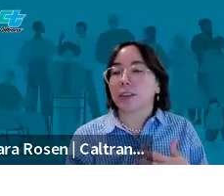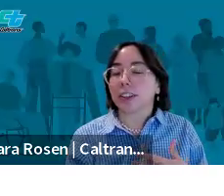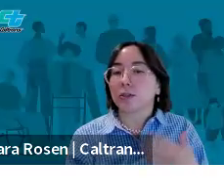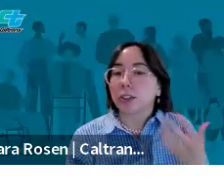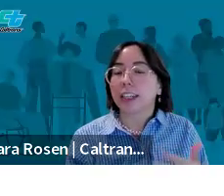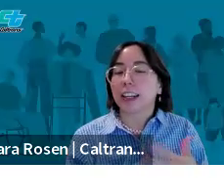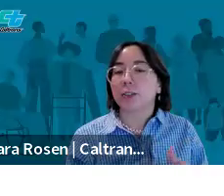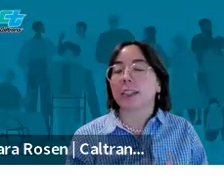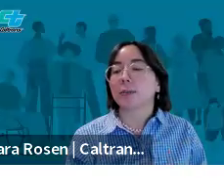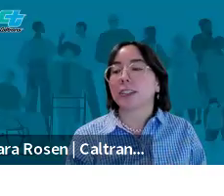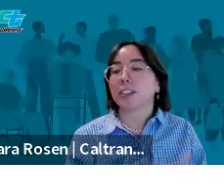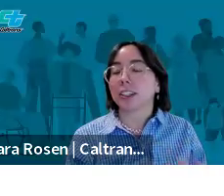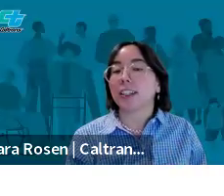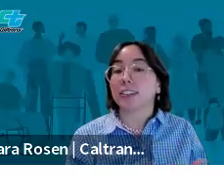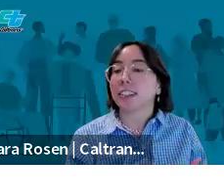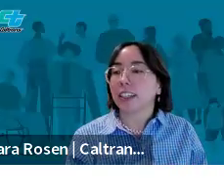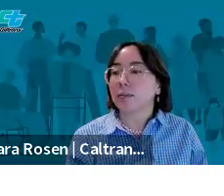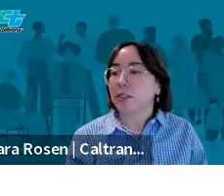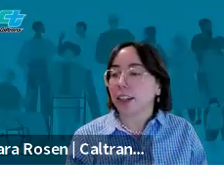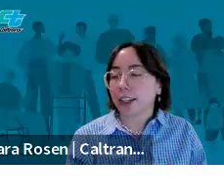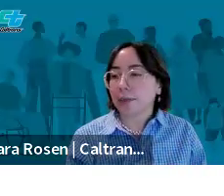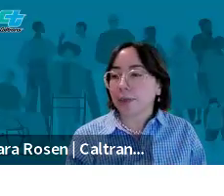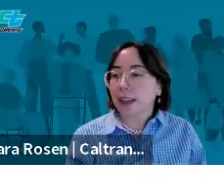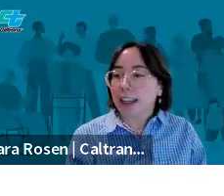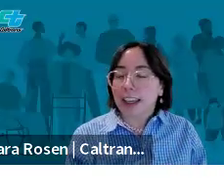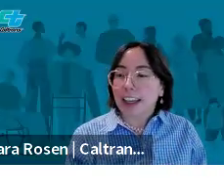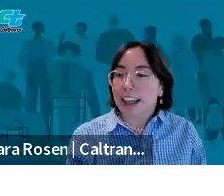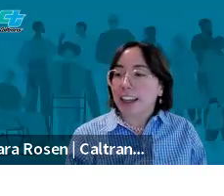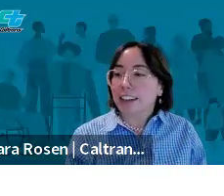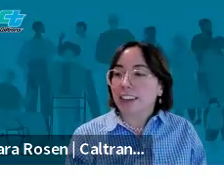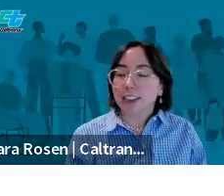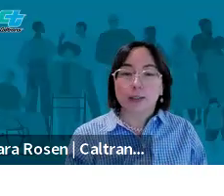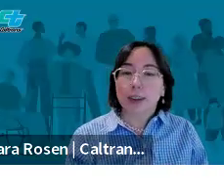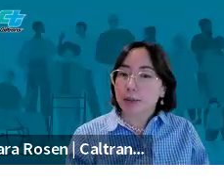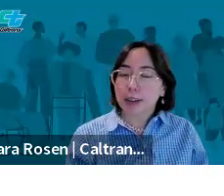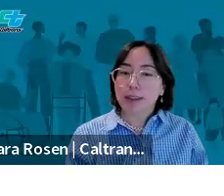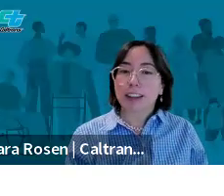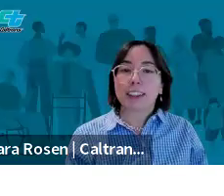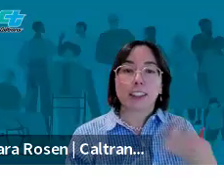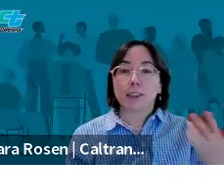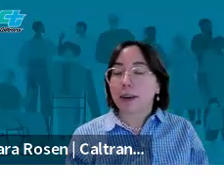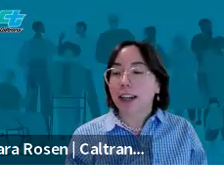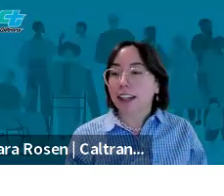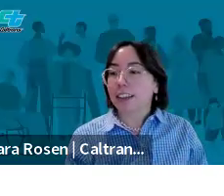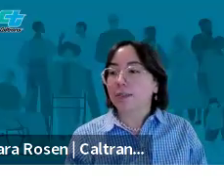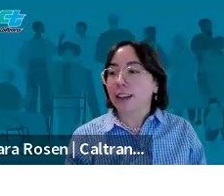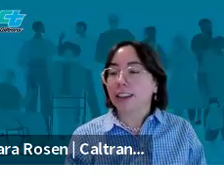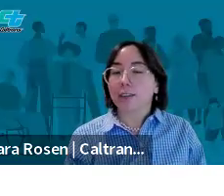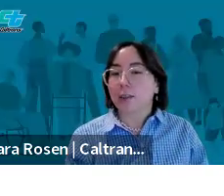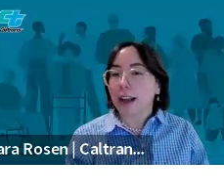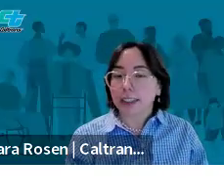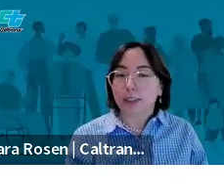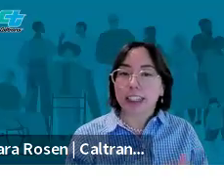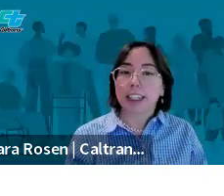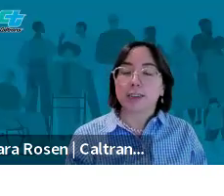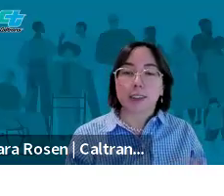assessments for, looking at transportation needs in a community. And also hybrid methods, combining these